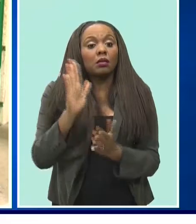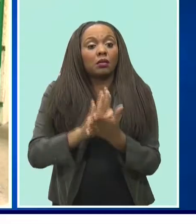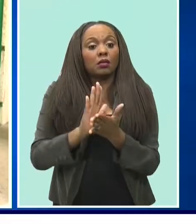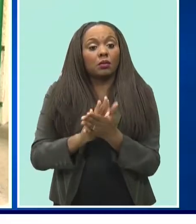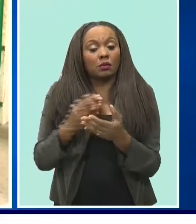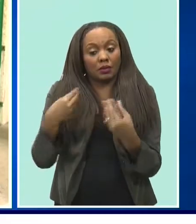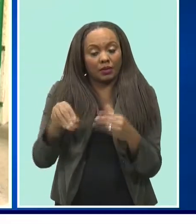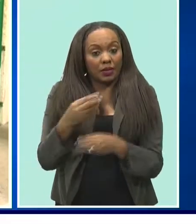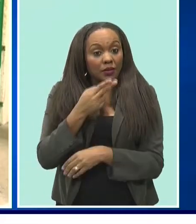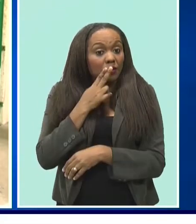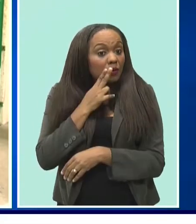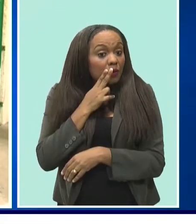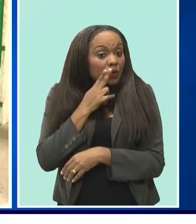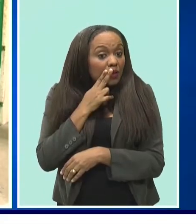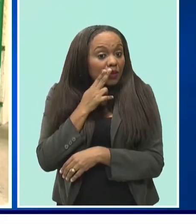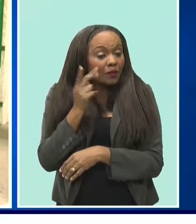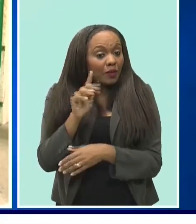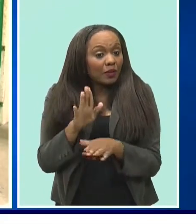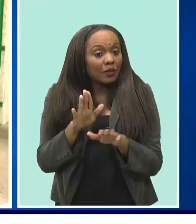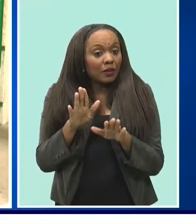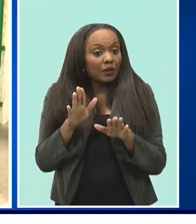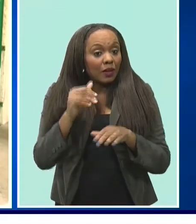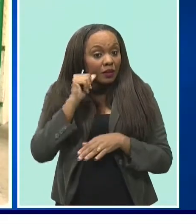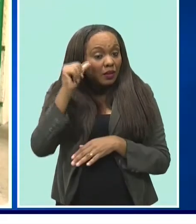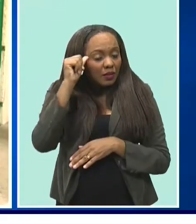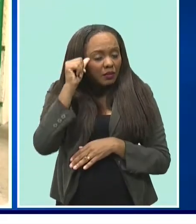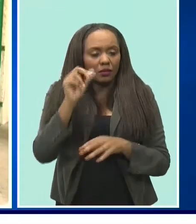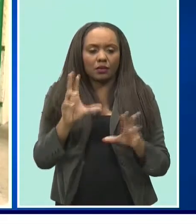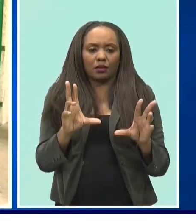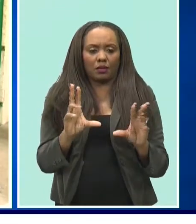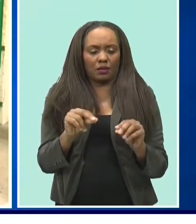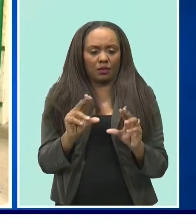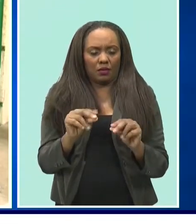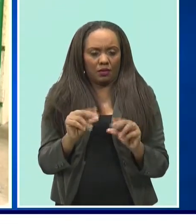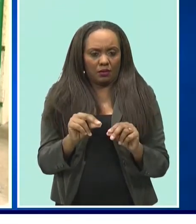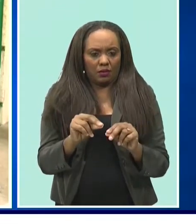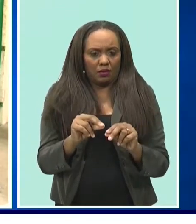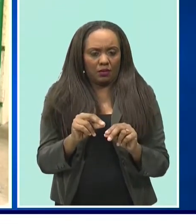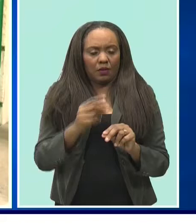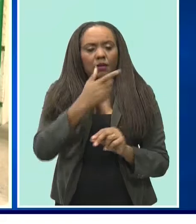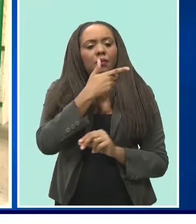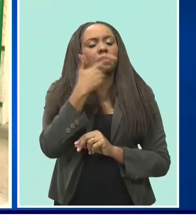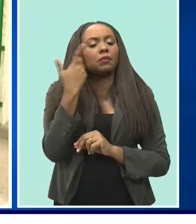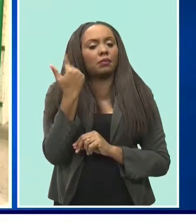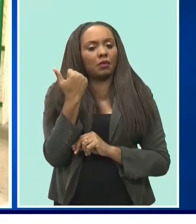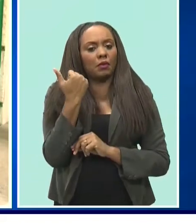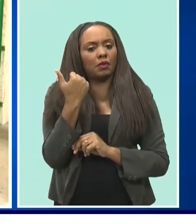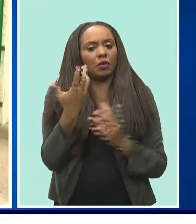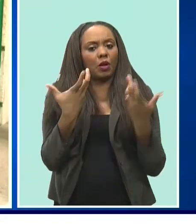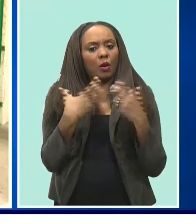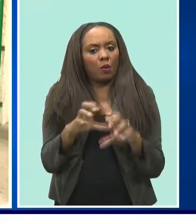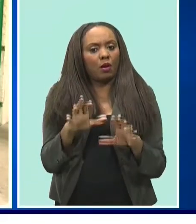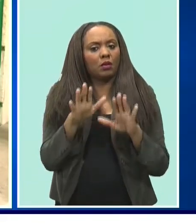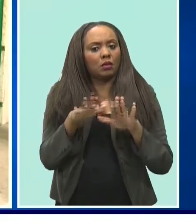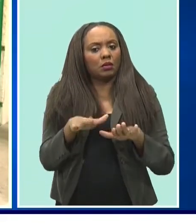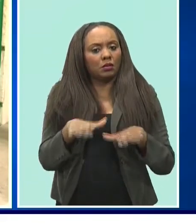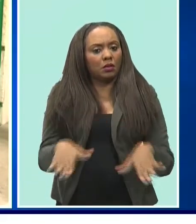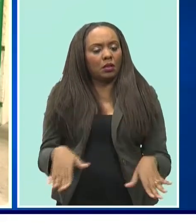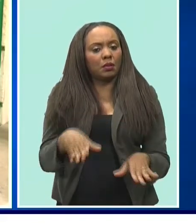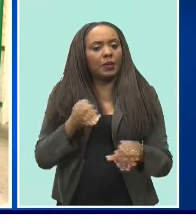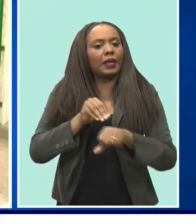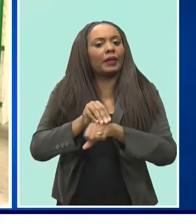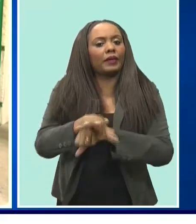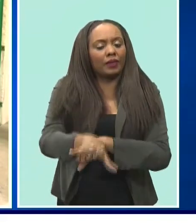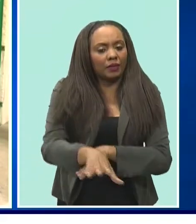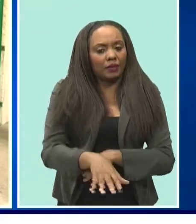They aren't, even if it's being sold to adults, because of the message that sends to children. Are they allowed to smoke on the